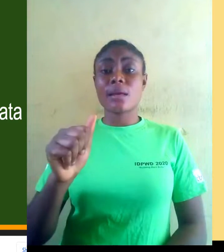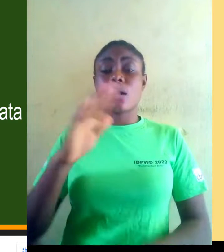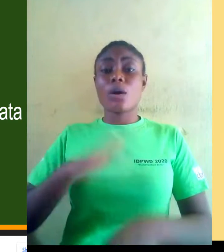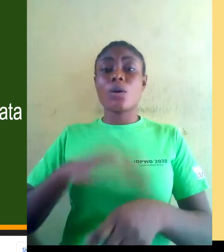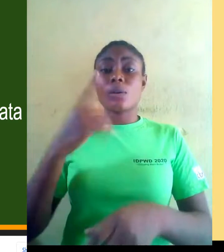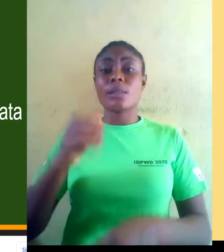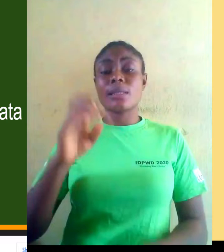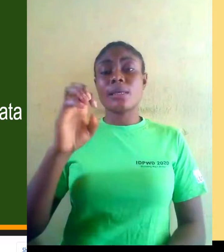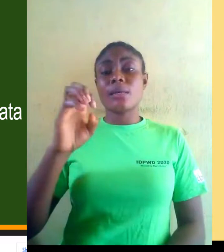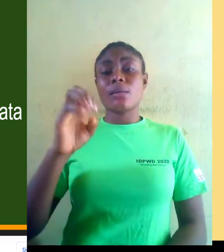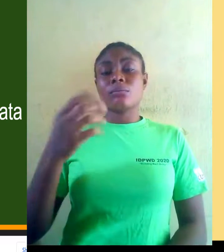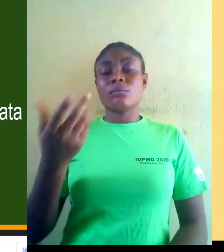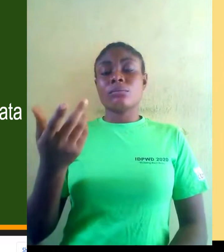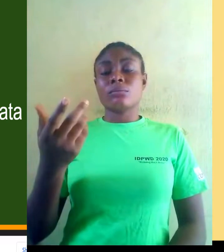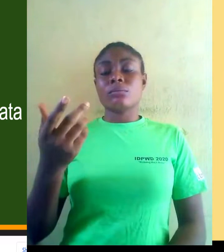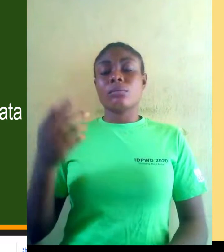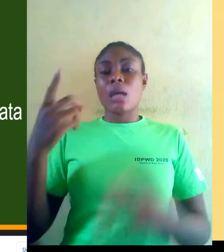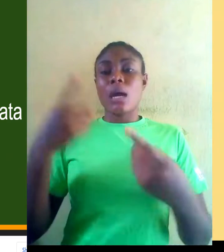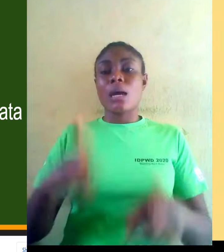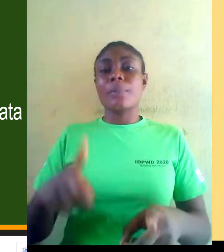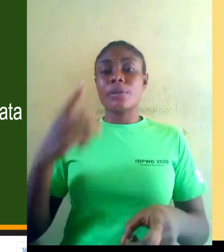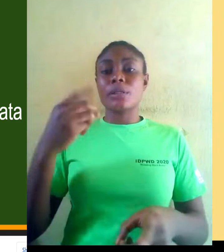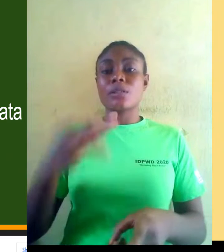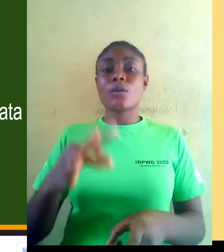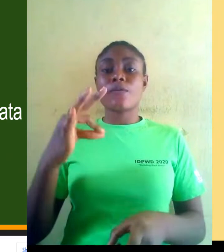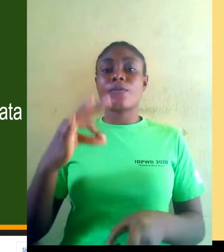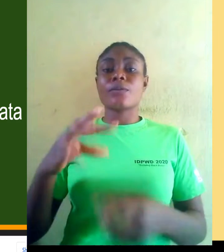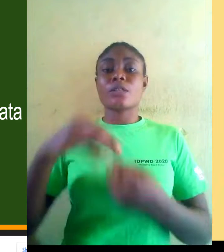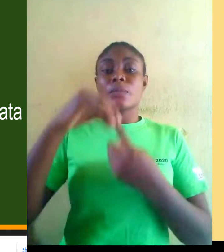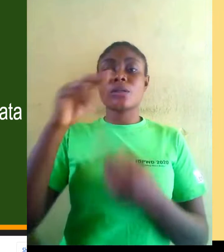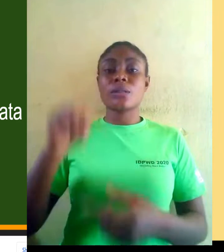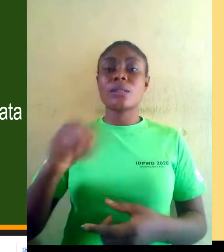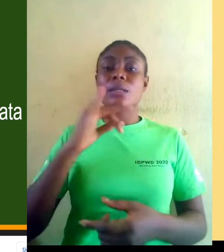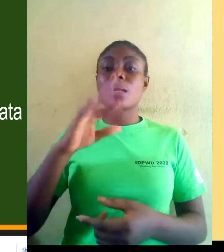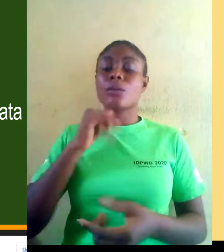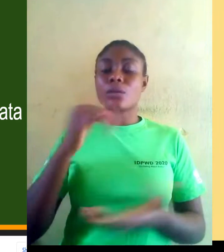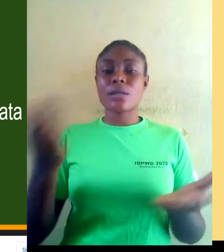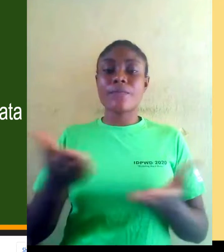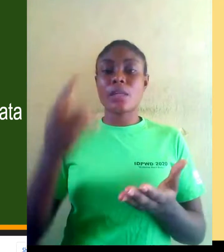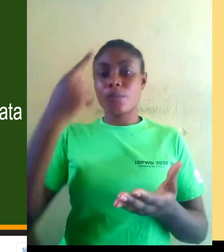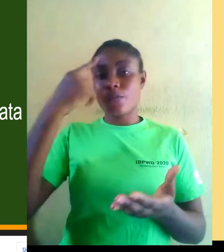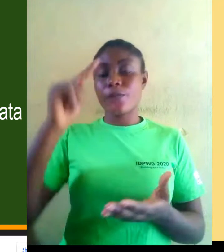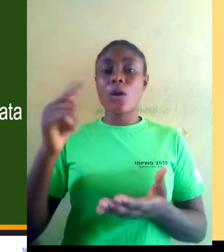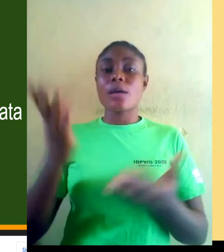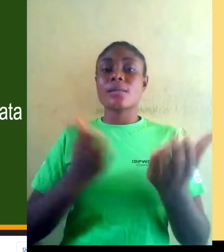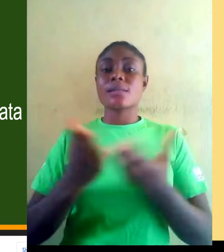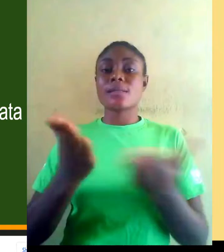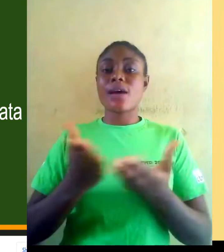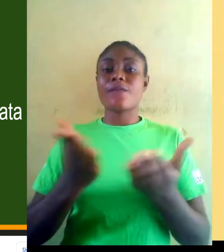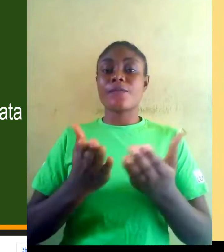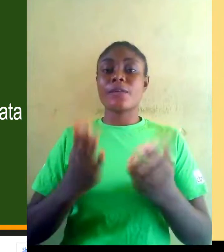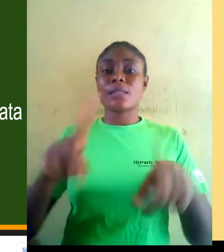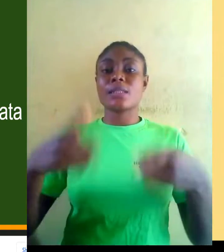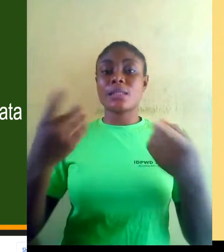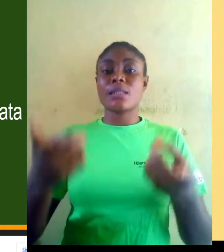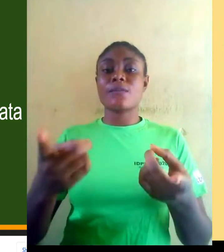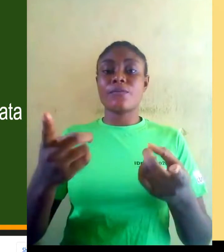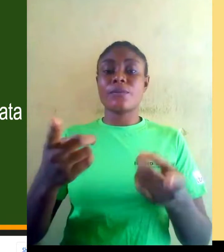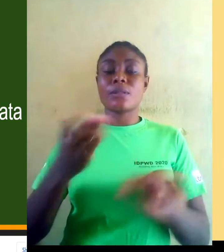of persons with special needs are not available for service delivery from centers.